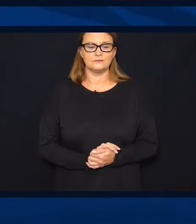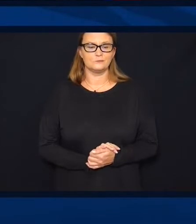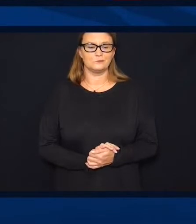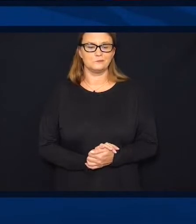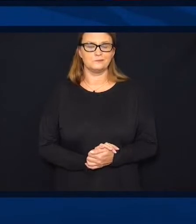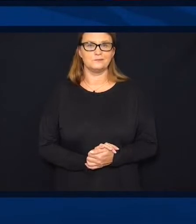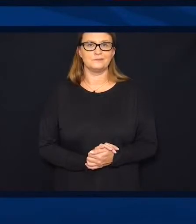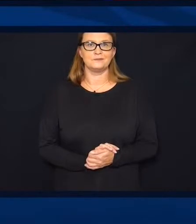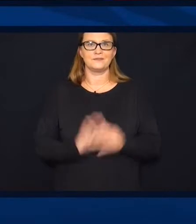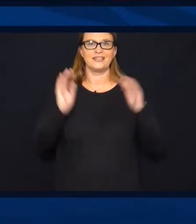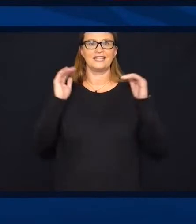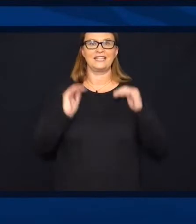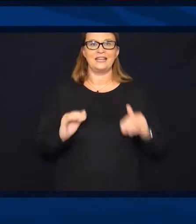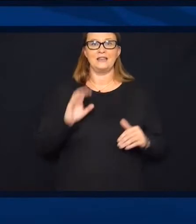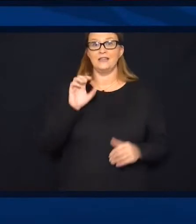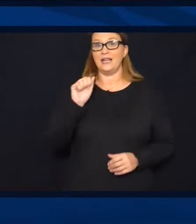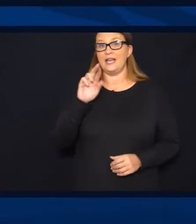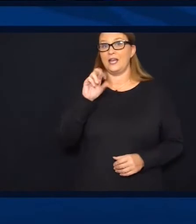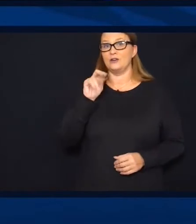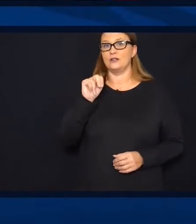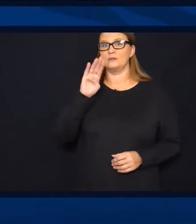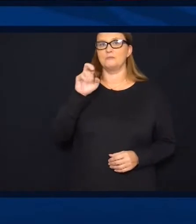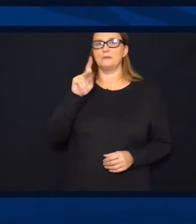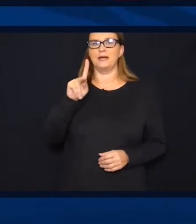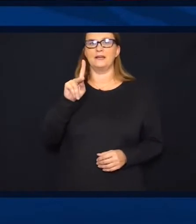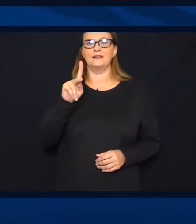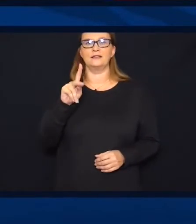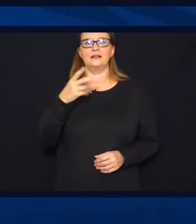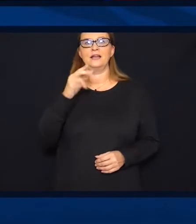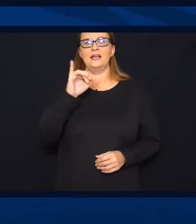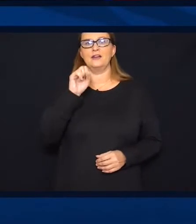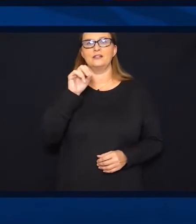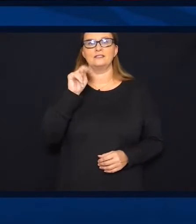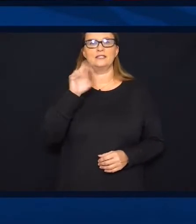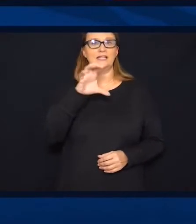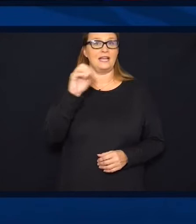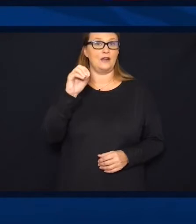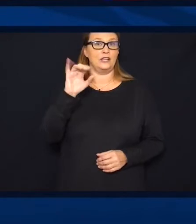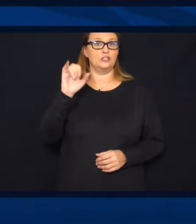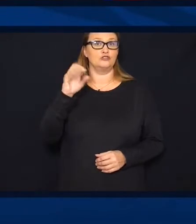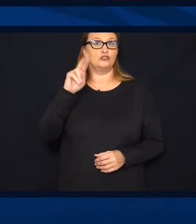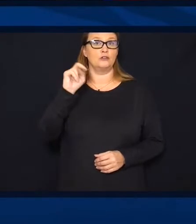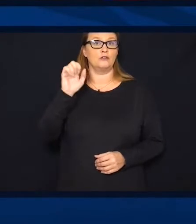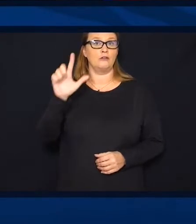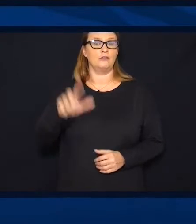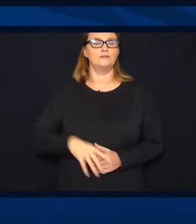All right, thank you. Next, we'll go to Aaron Beck with the Shinston News and Harrison County Journal.